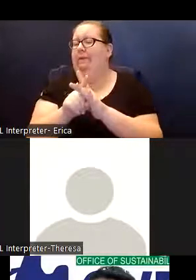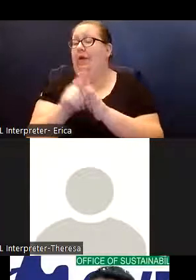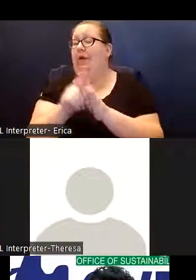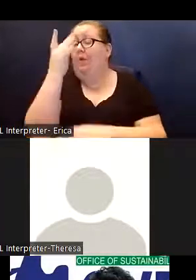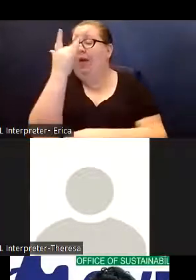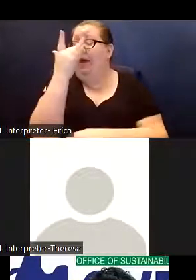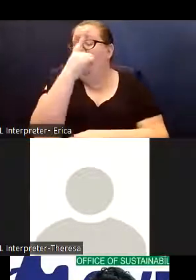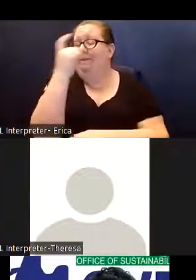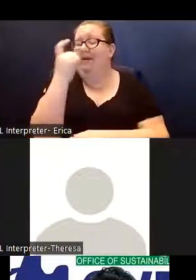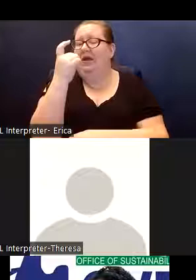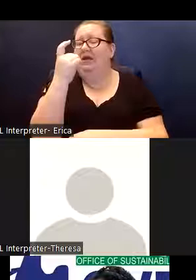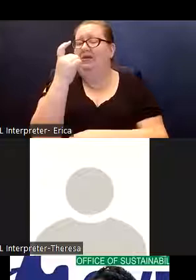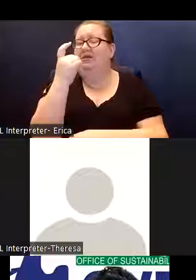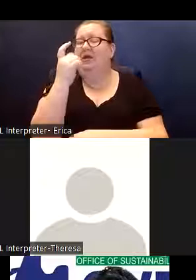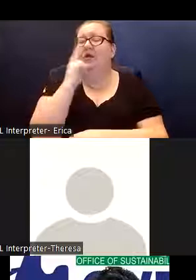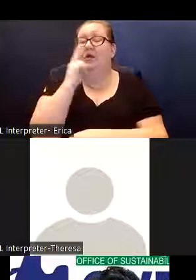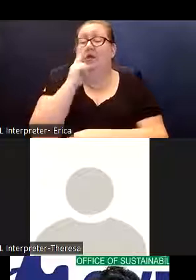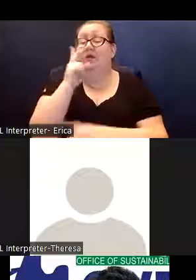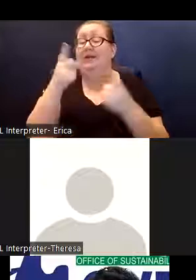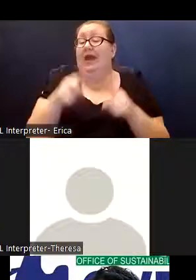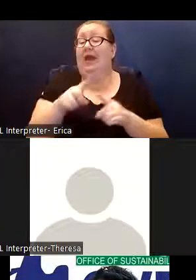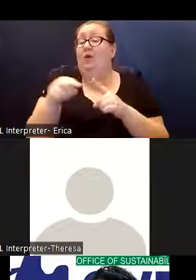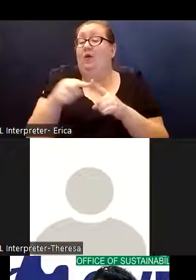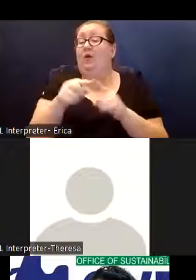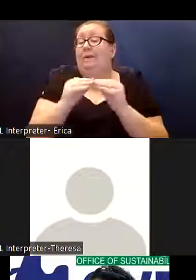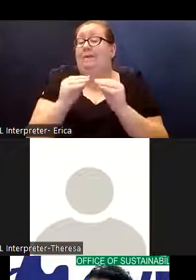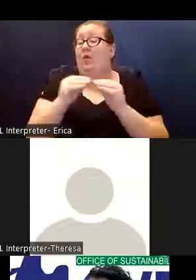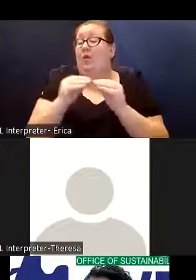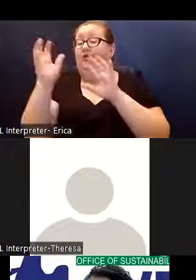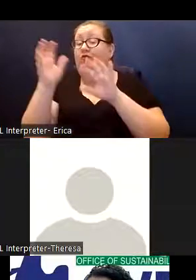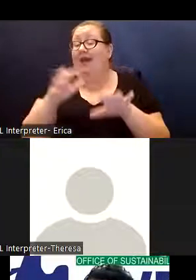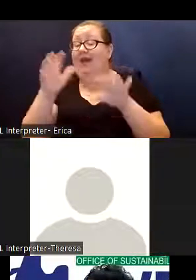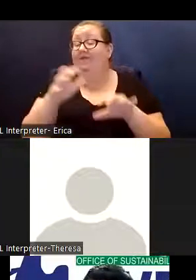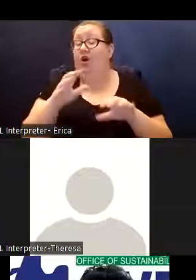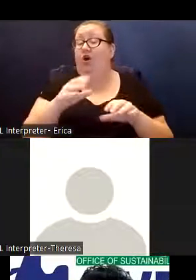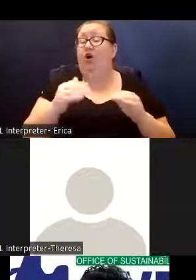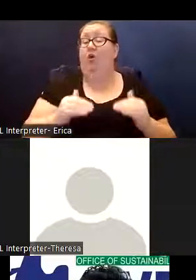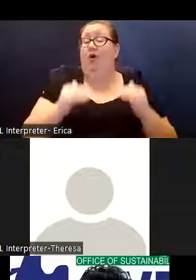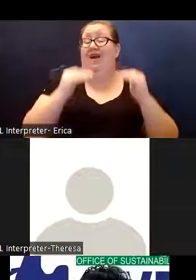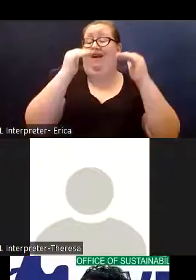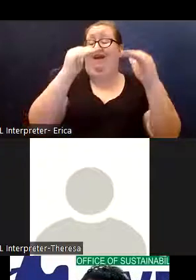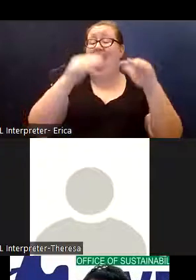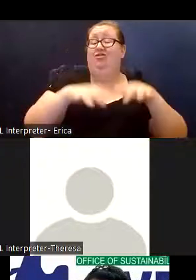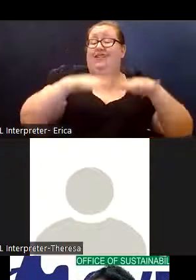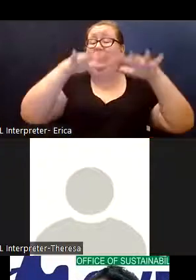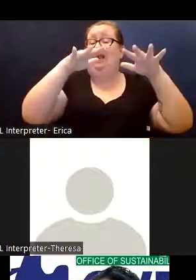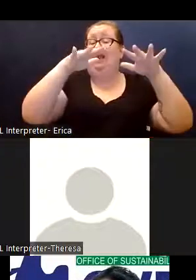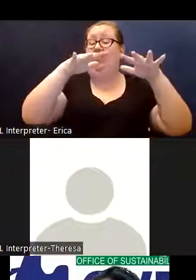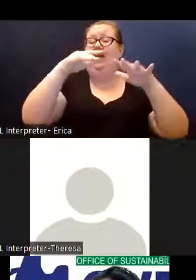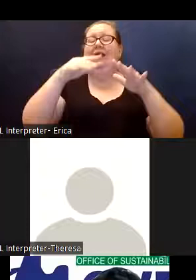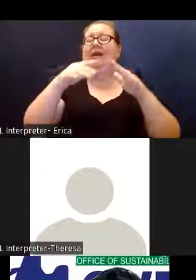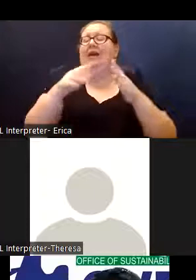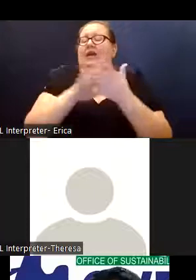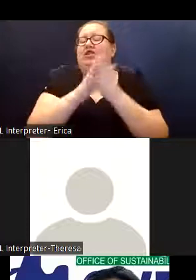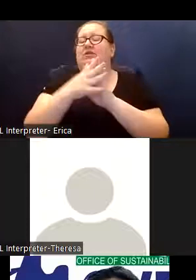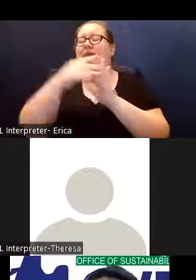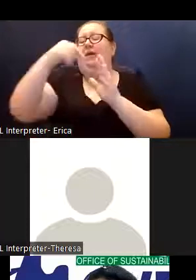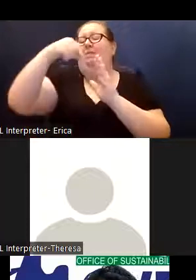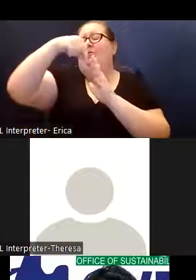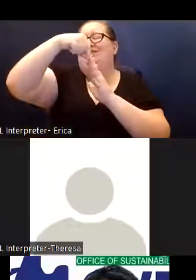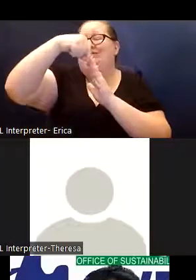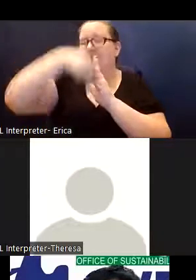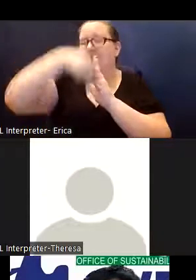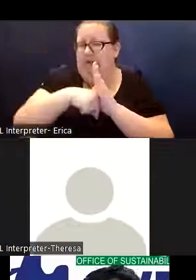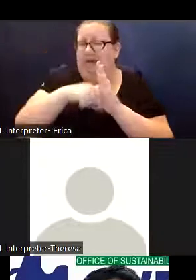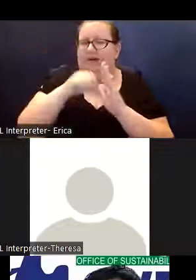you see with more rainfall or with a higher sea level rise scenario is simply more depth of flooding, not necessarily a broader extent of flooding, which